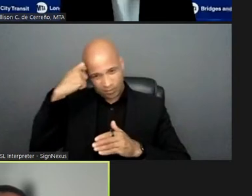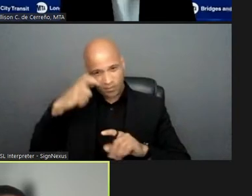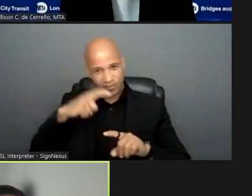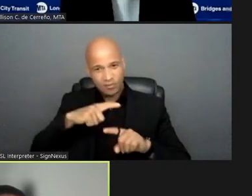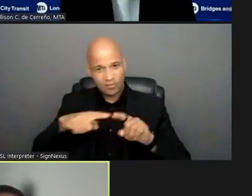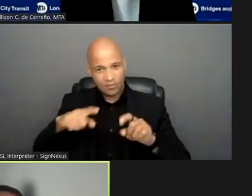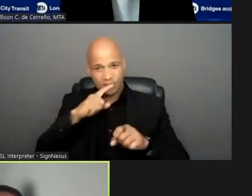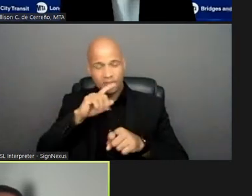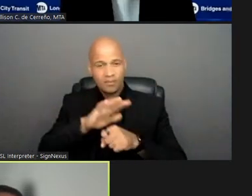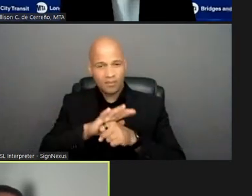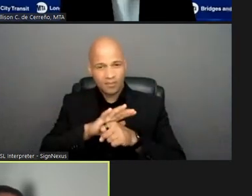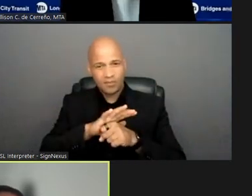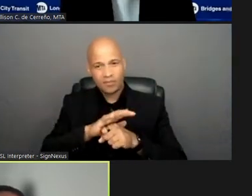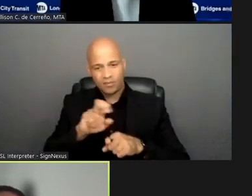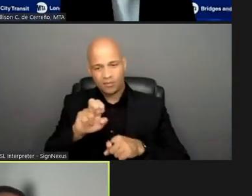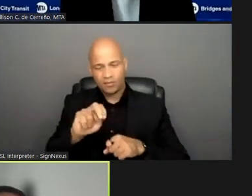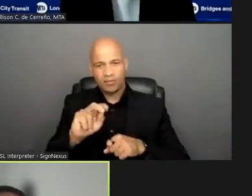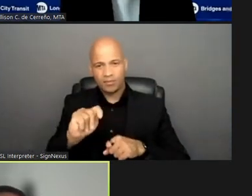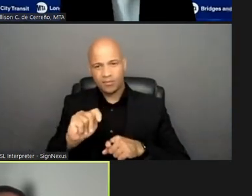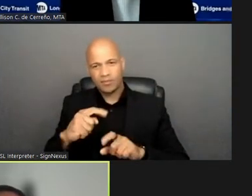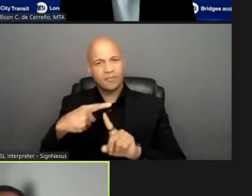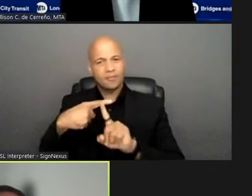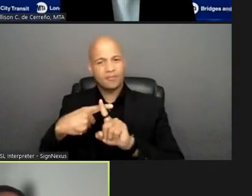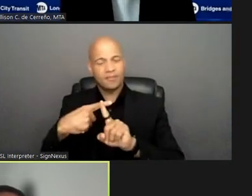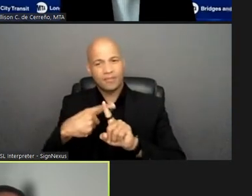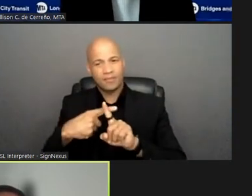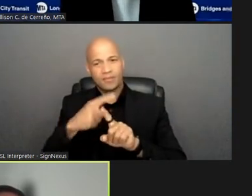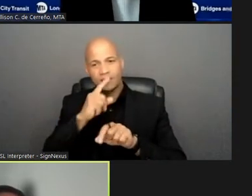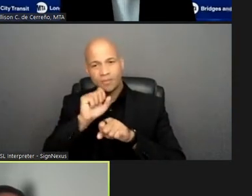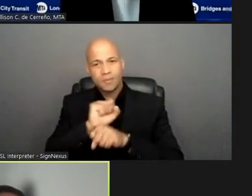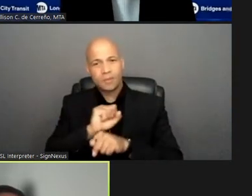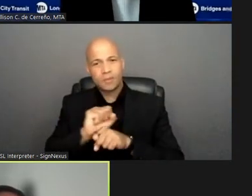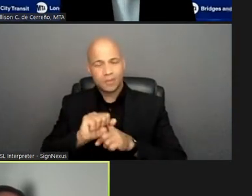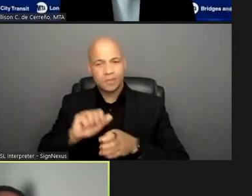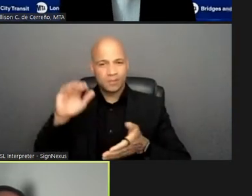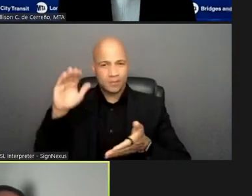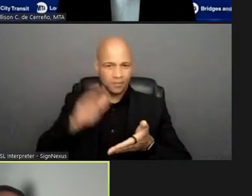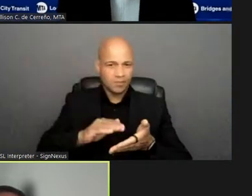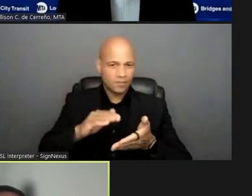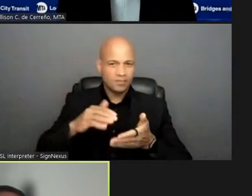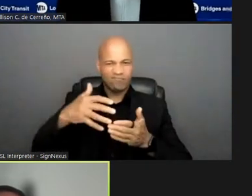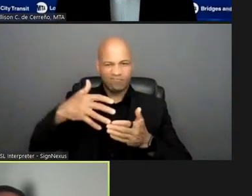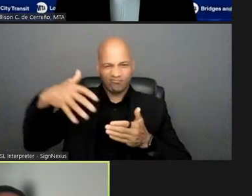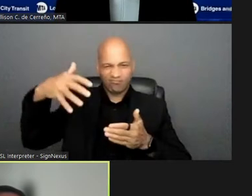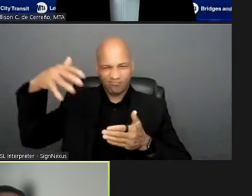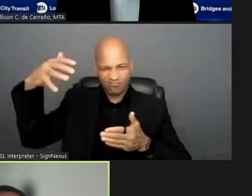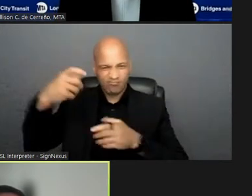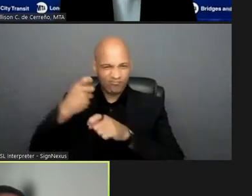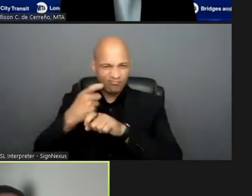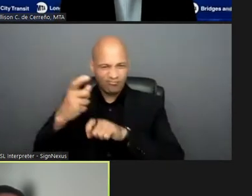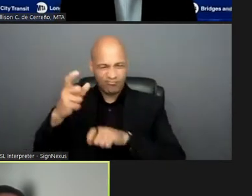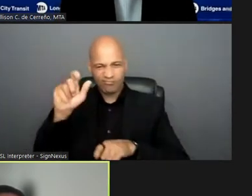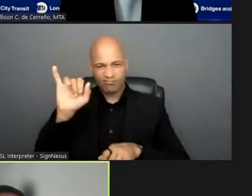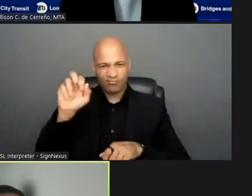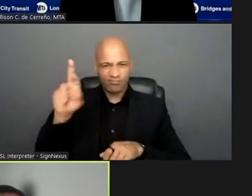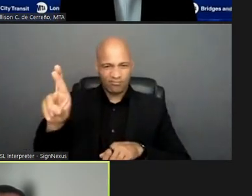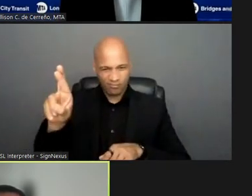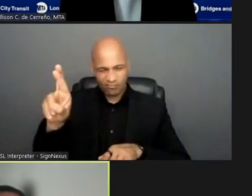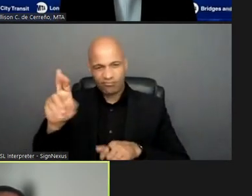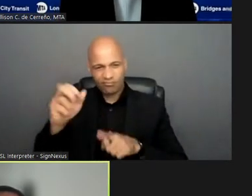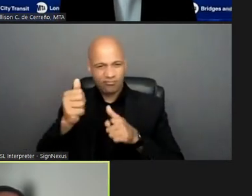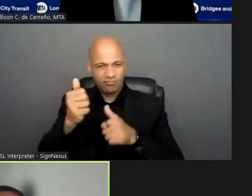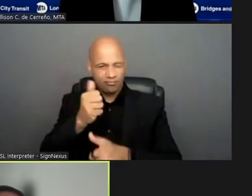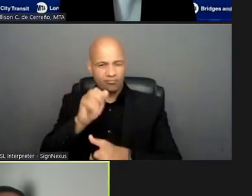a net positive approach where the action leads to lower levels of emissions than would have otherwise occurred under the mta's